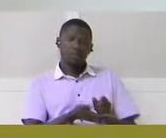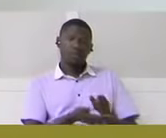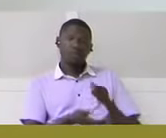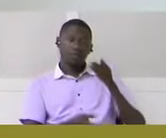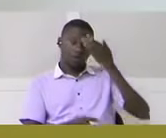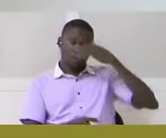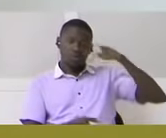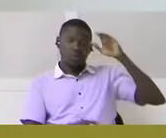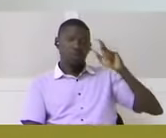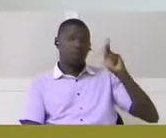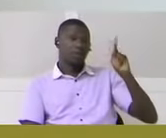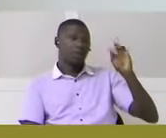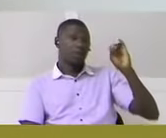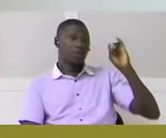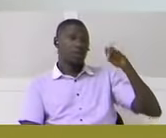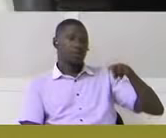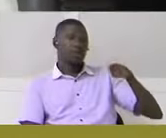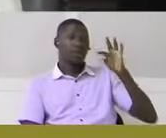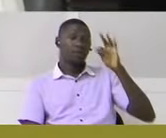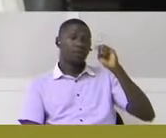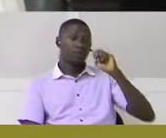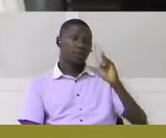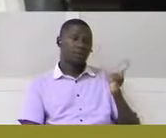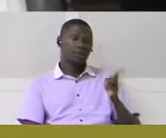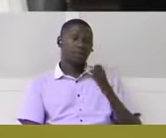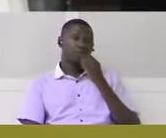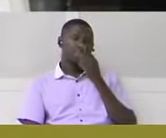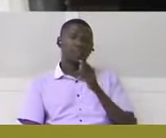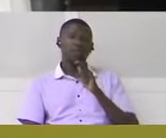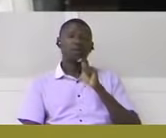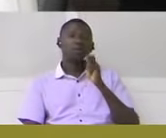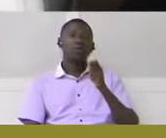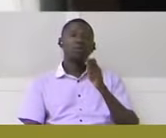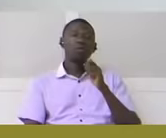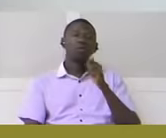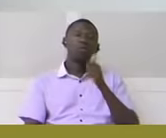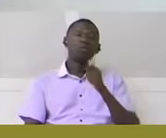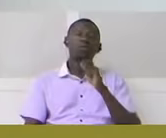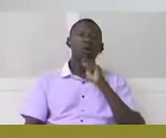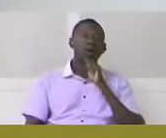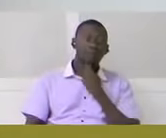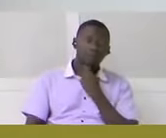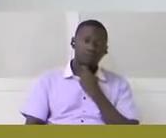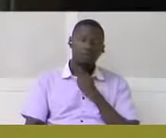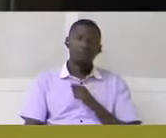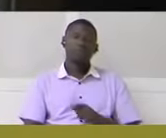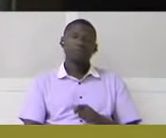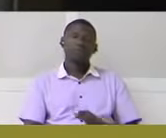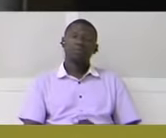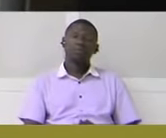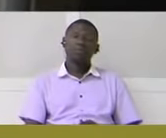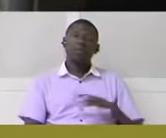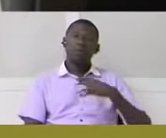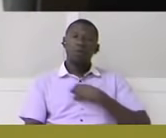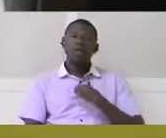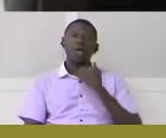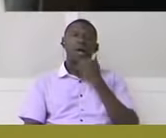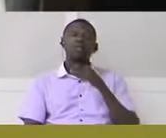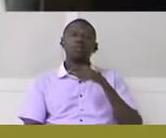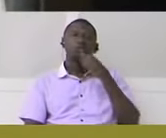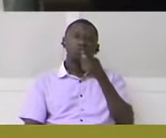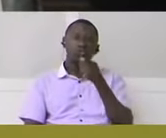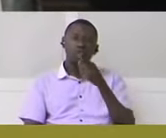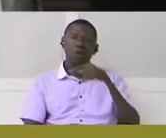Good afternoon, Mr. Jaju. Mr. Jaju, akwetili nyang. Good afternoon, sir. I want to ask you about the accident